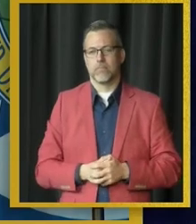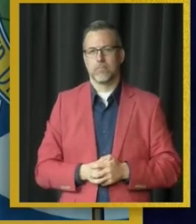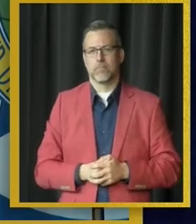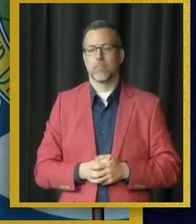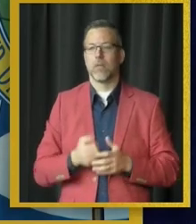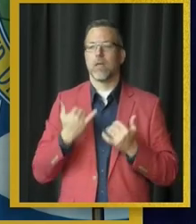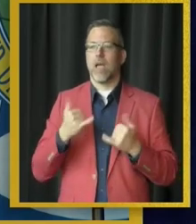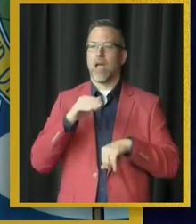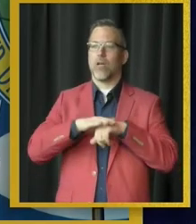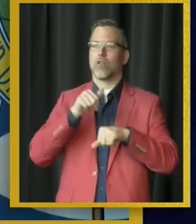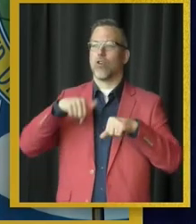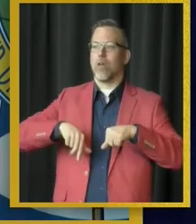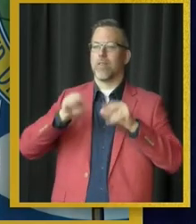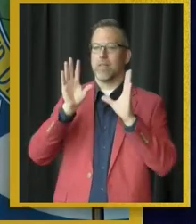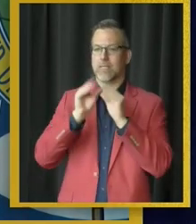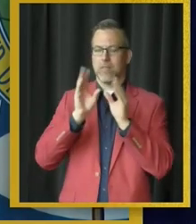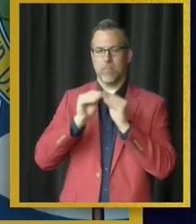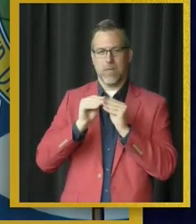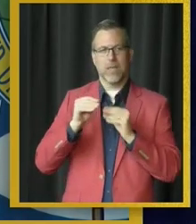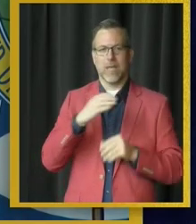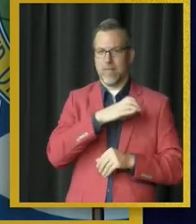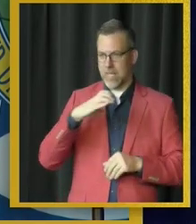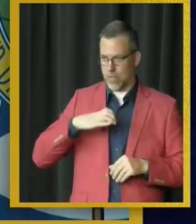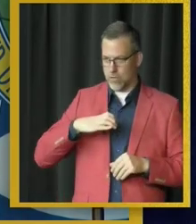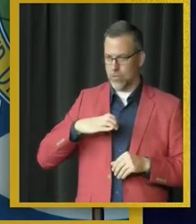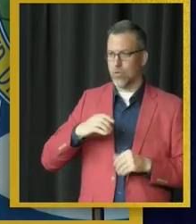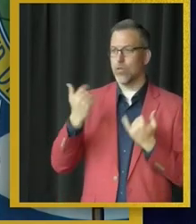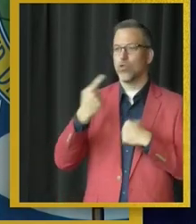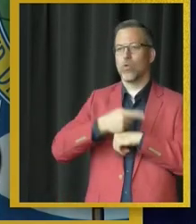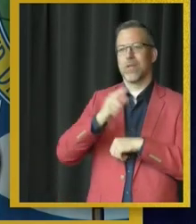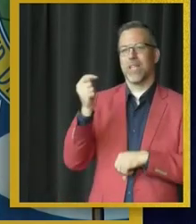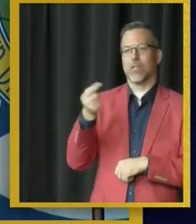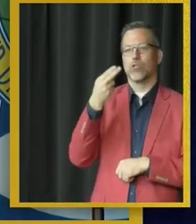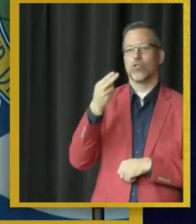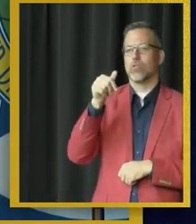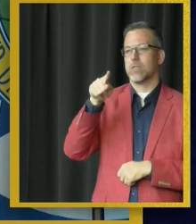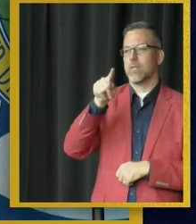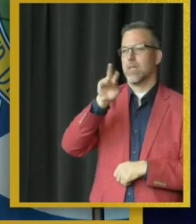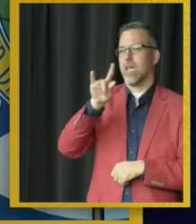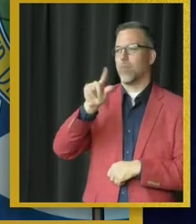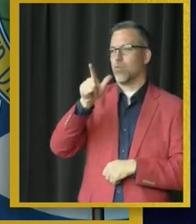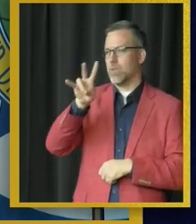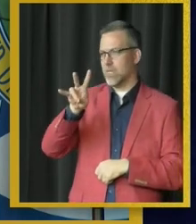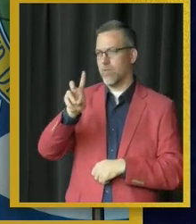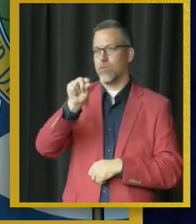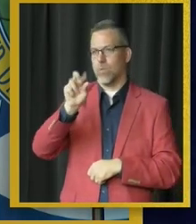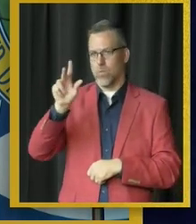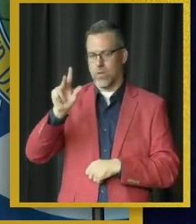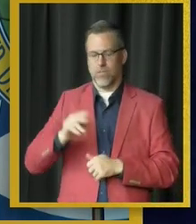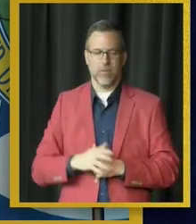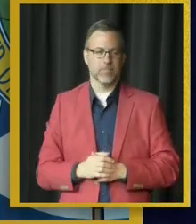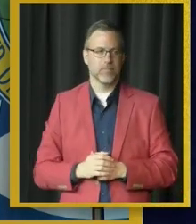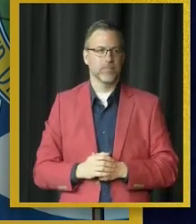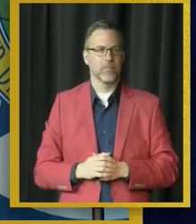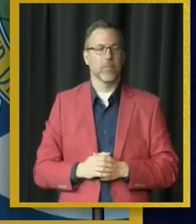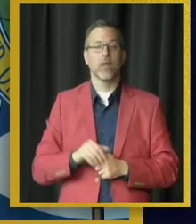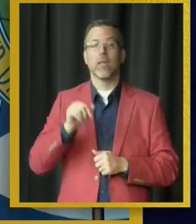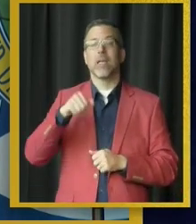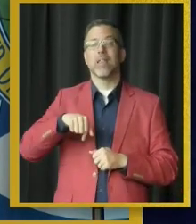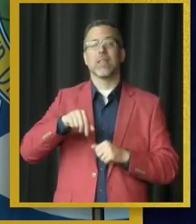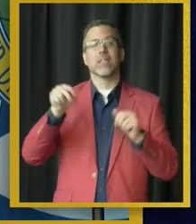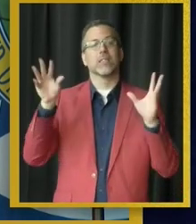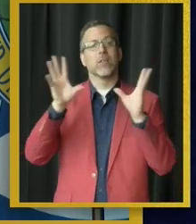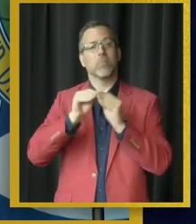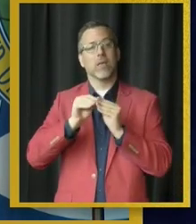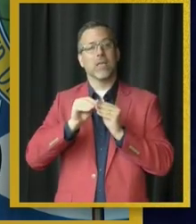I hereby call this meeting of the Metropolitan Council to order. Today is Thursday, April 27th, 2023. And this meeting is being